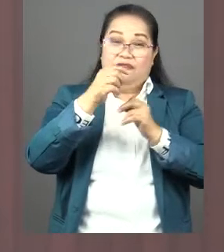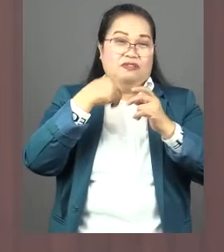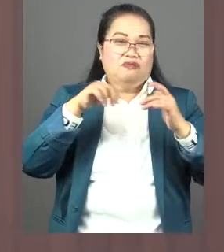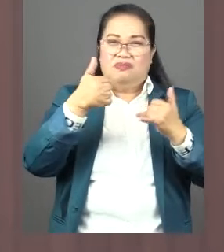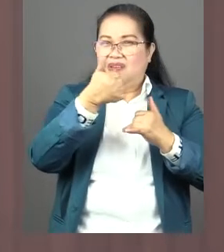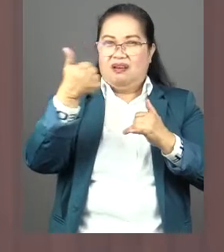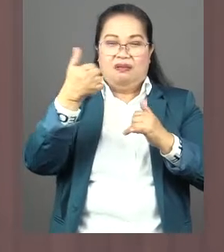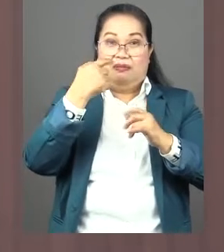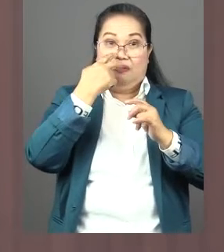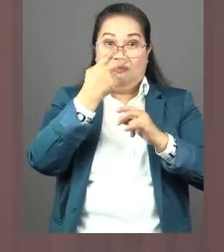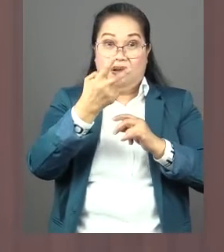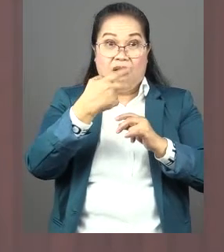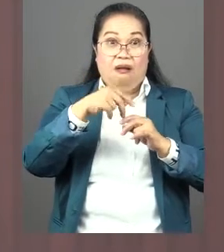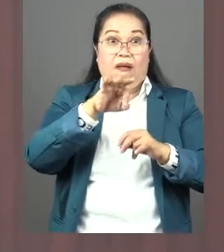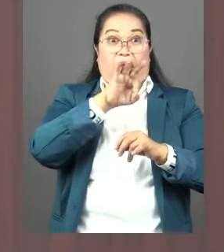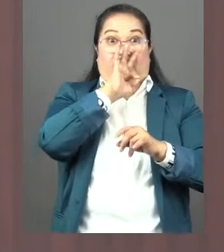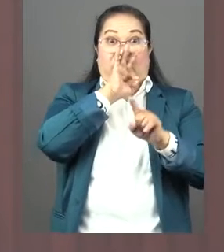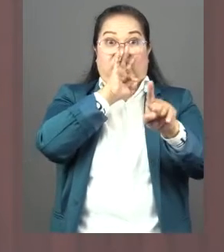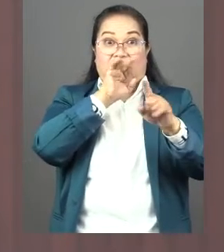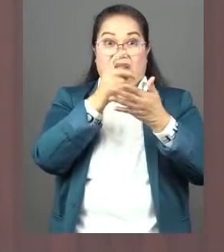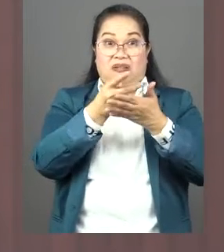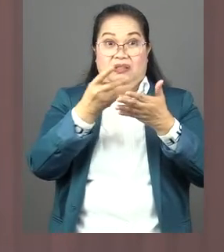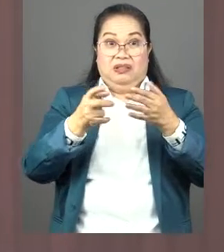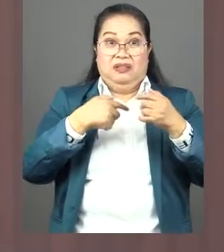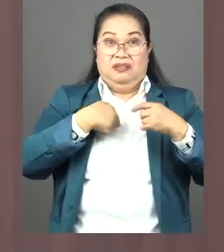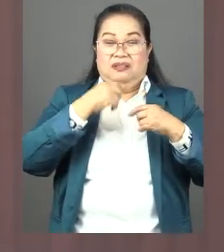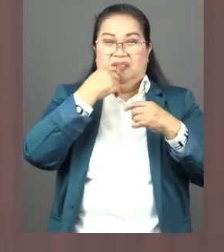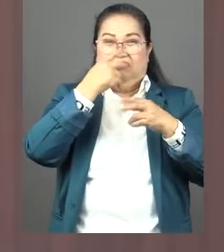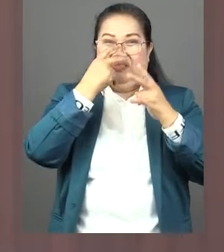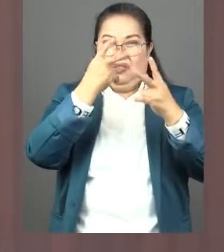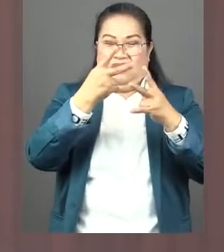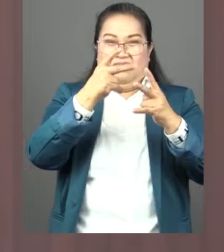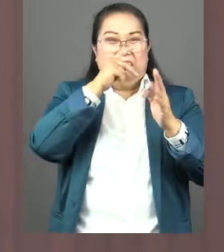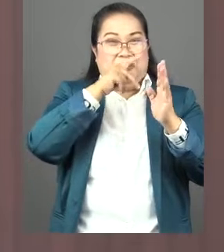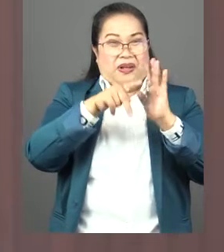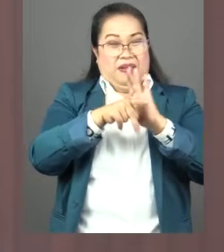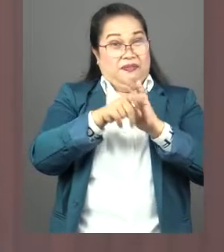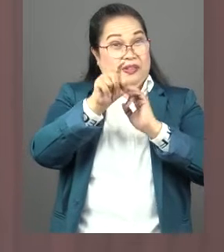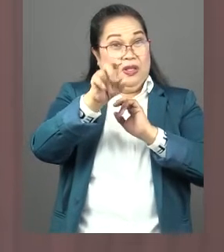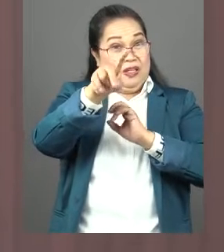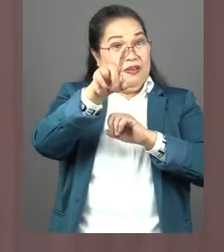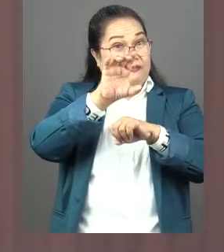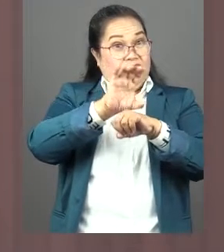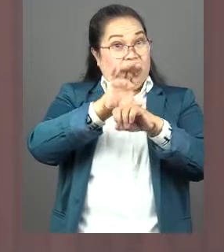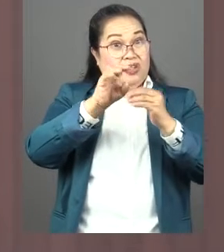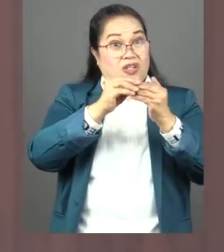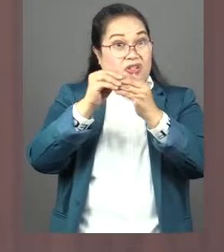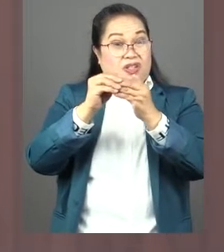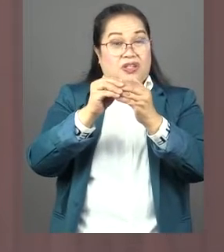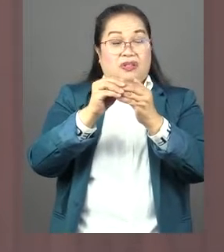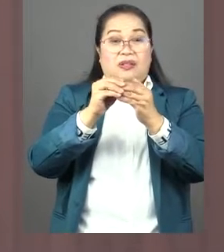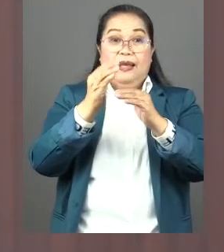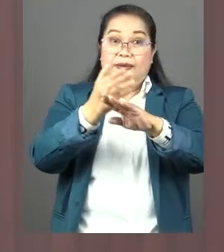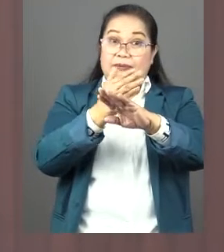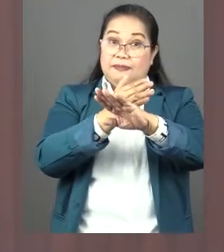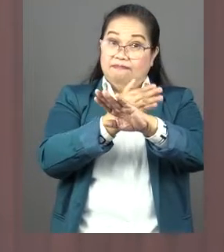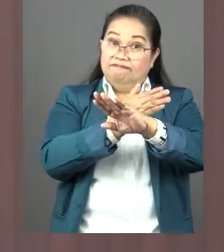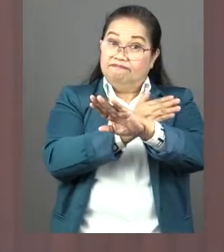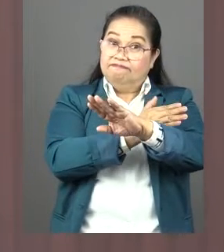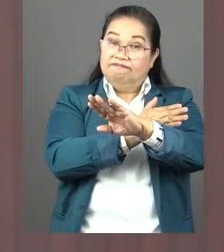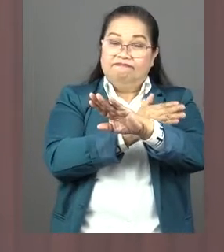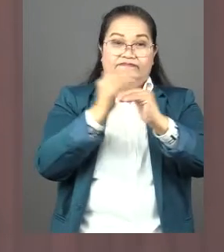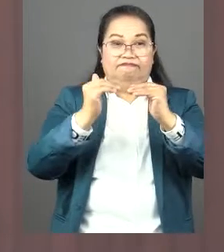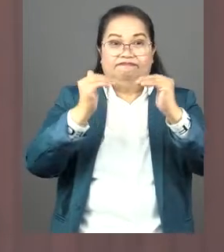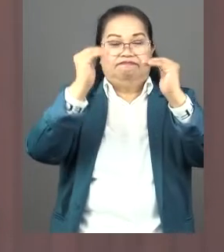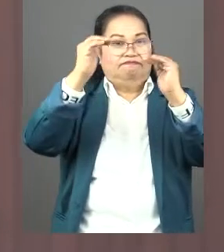will stumble, don't do it in public. And then in private, see number 1. If you're a church leader, remember escalation. And